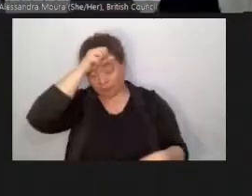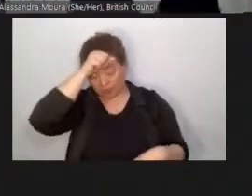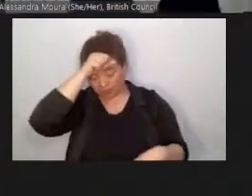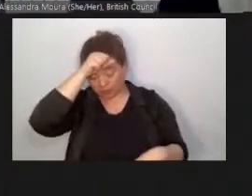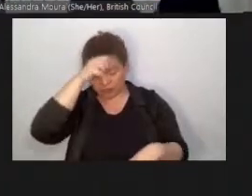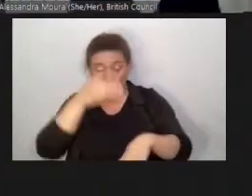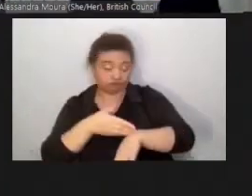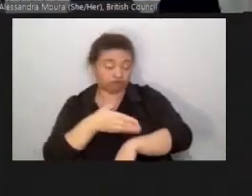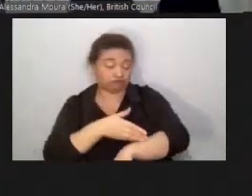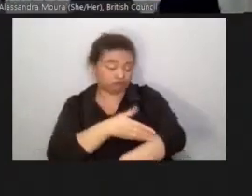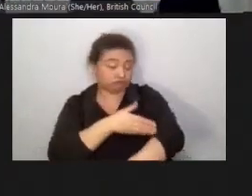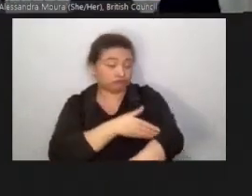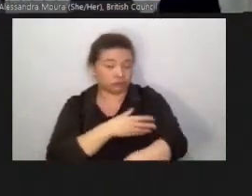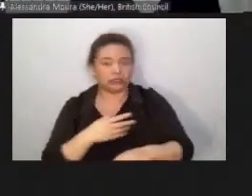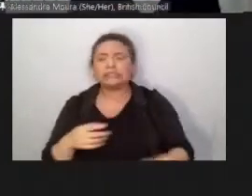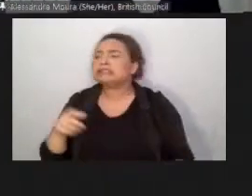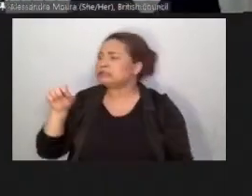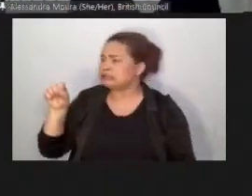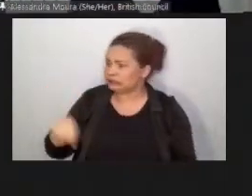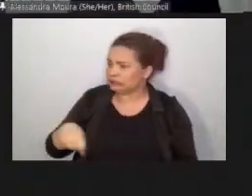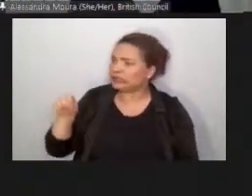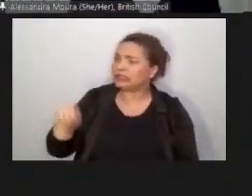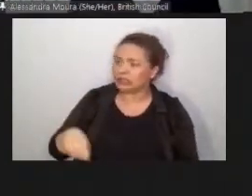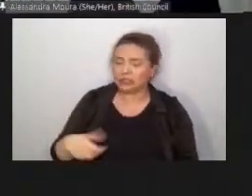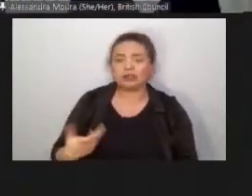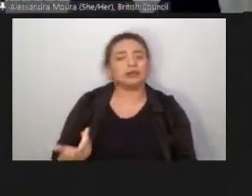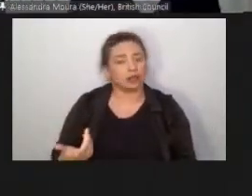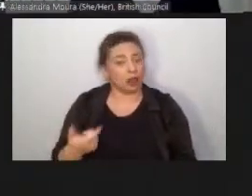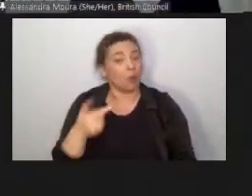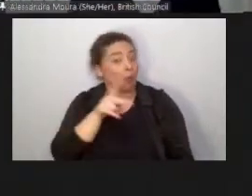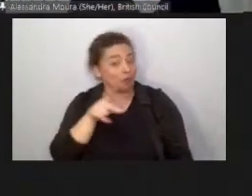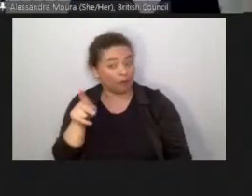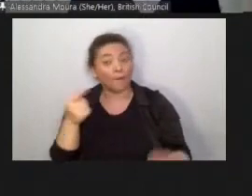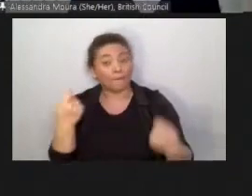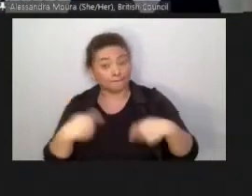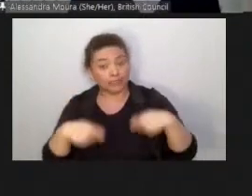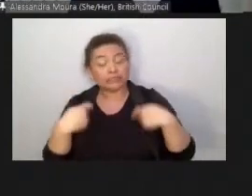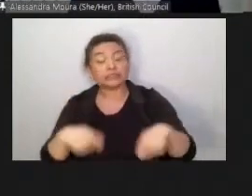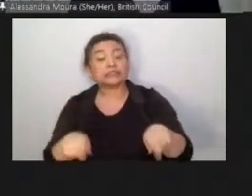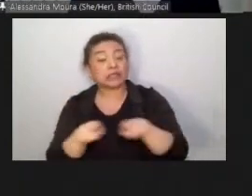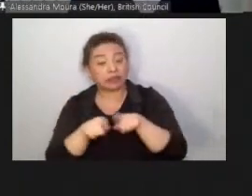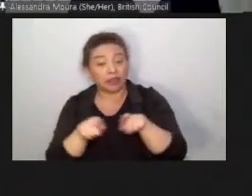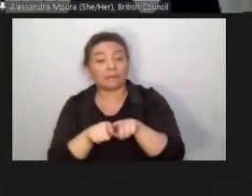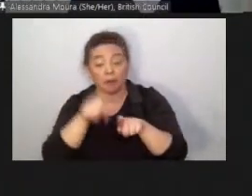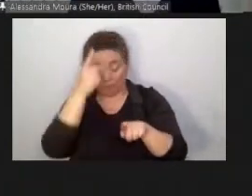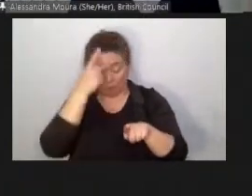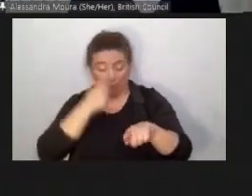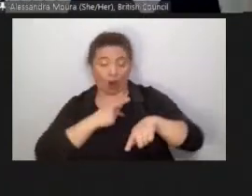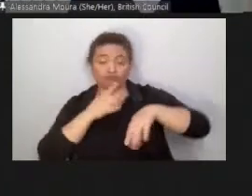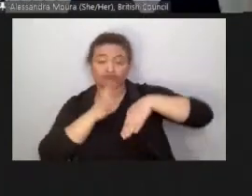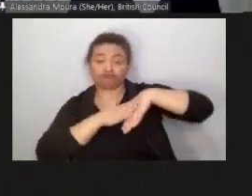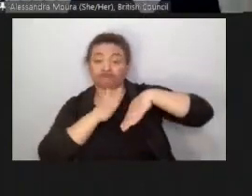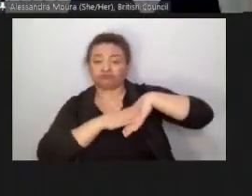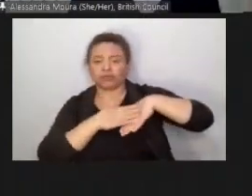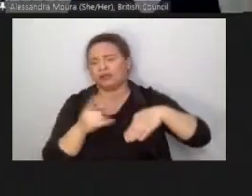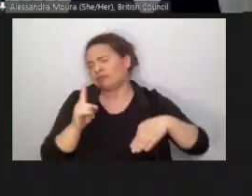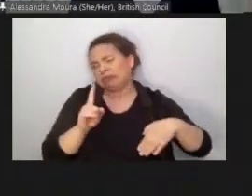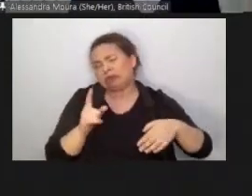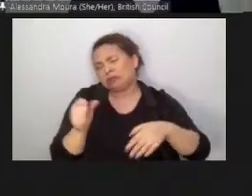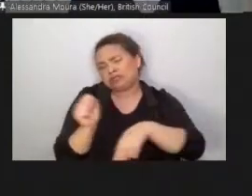Yeah, I think as teachers, we need to do that. I think we can't wait for the organization where we work